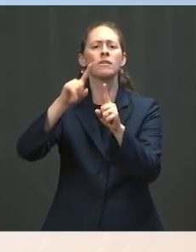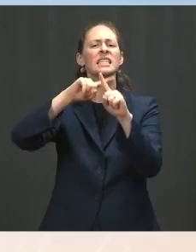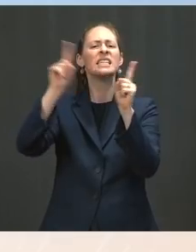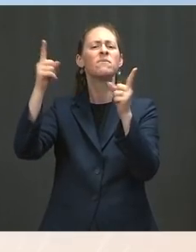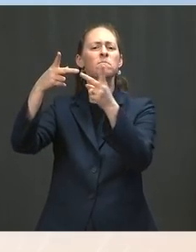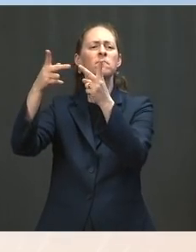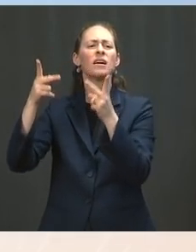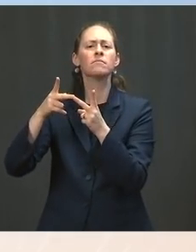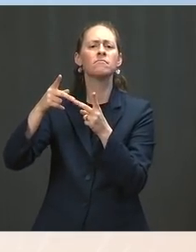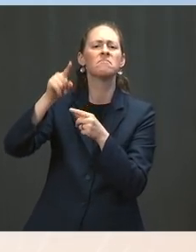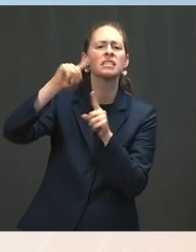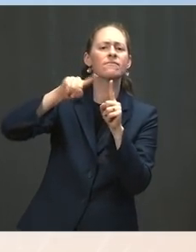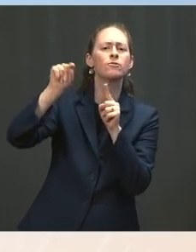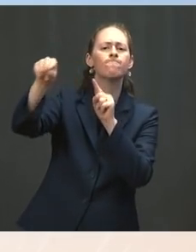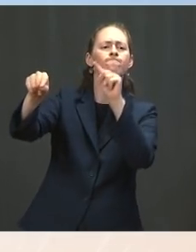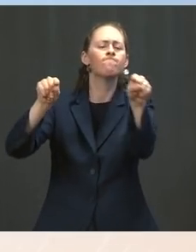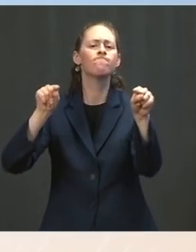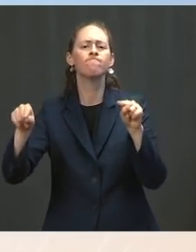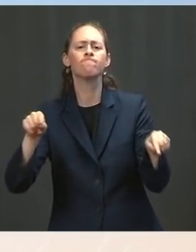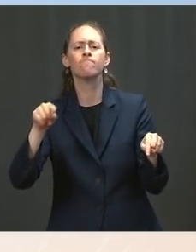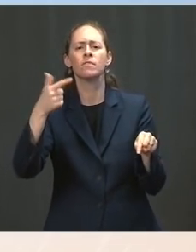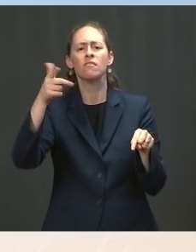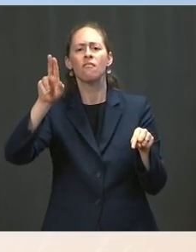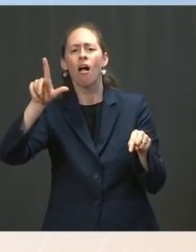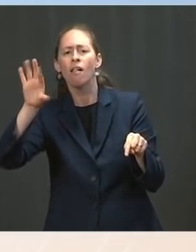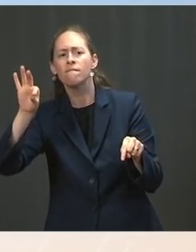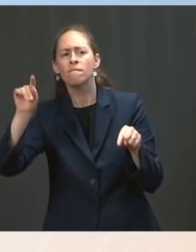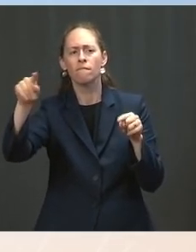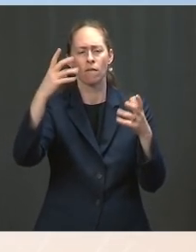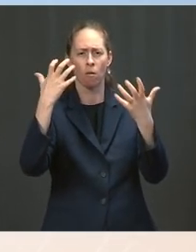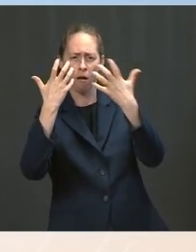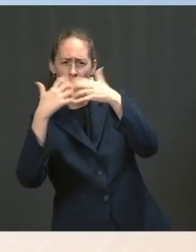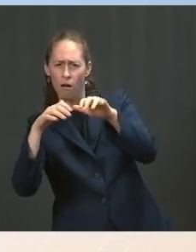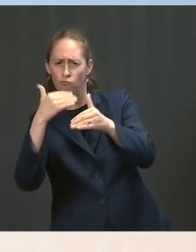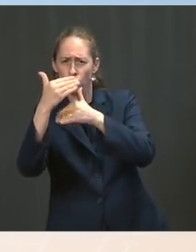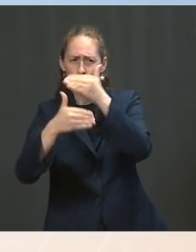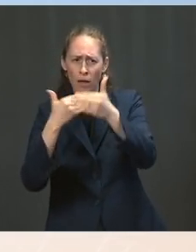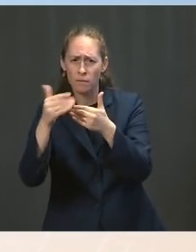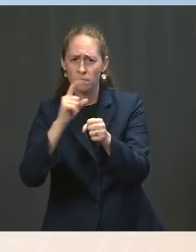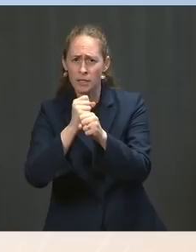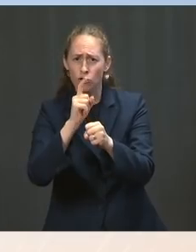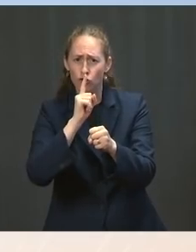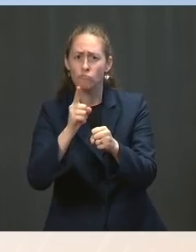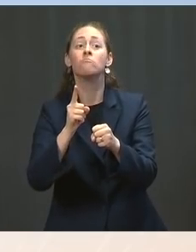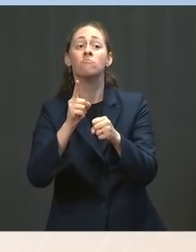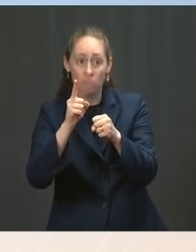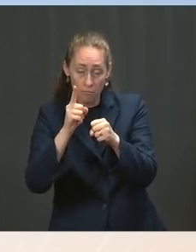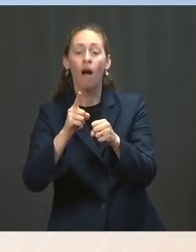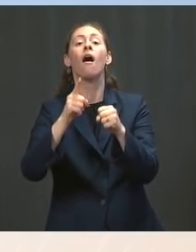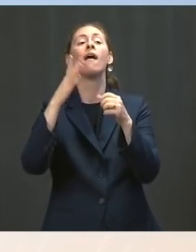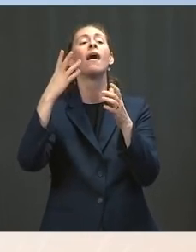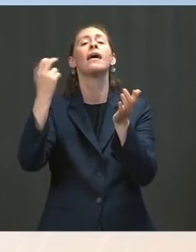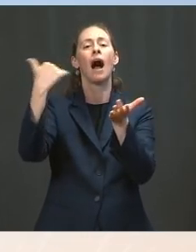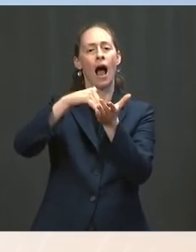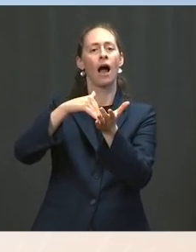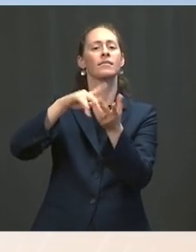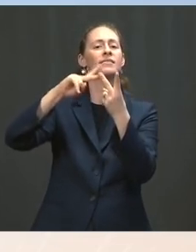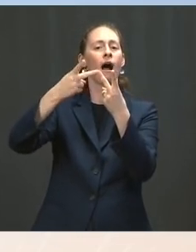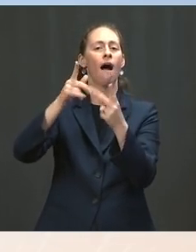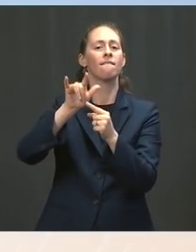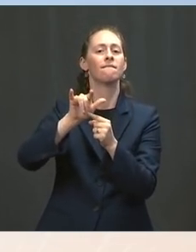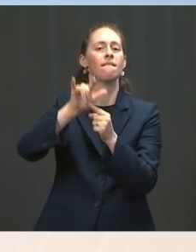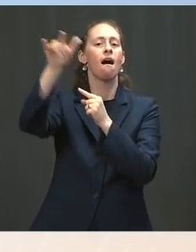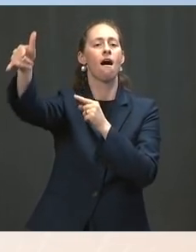and biographic background checks on Afghan evacuees before bringing them to the United States or having them relocated to a